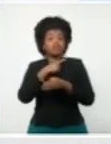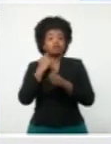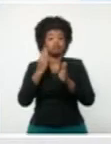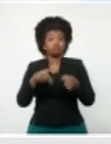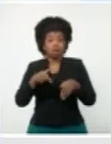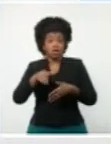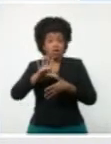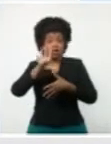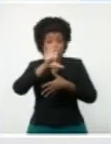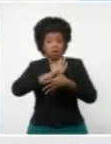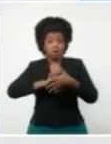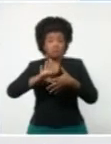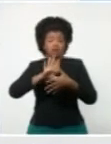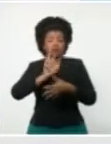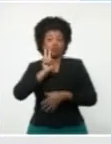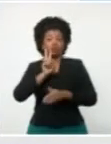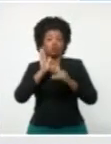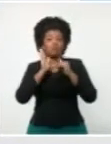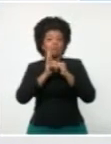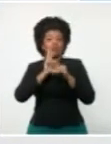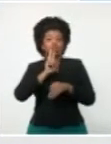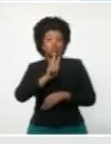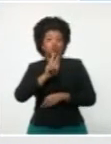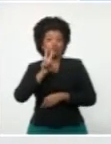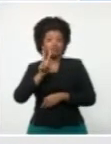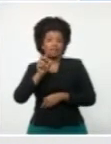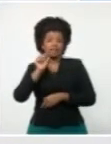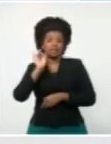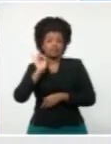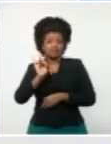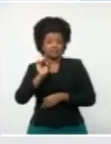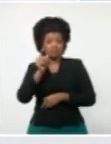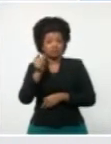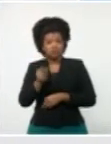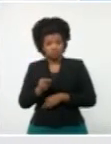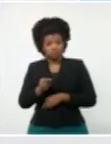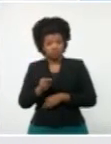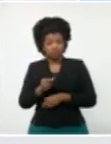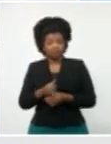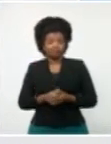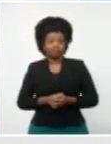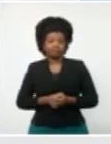2,227 confirmed cases died in our region for a total of